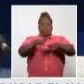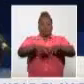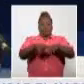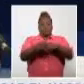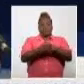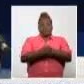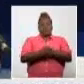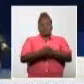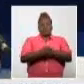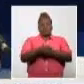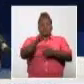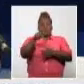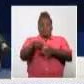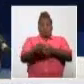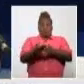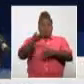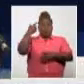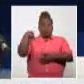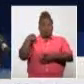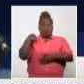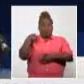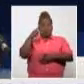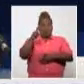surveillance, 61, suspects